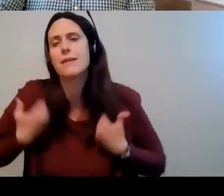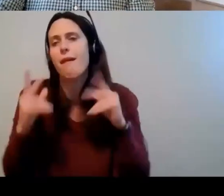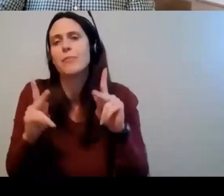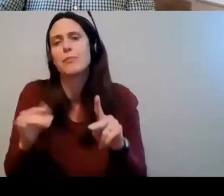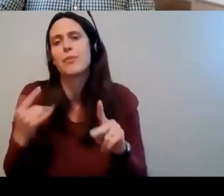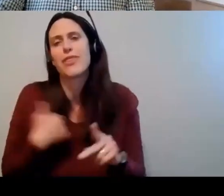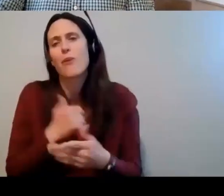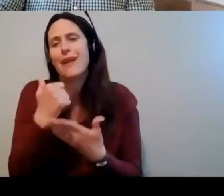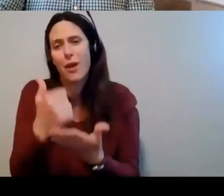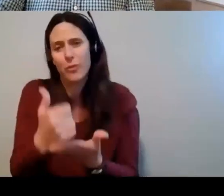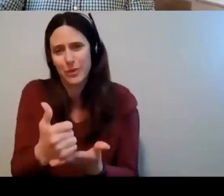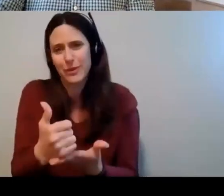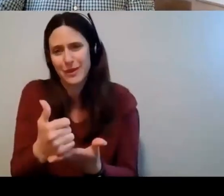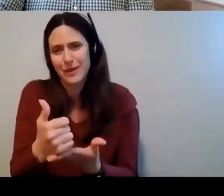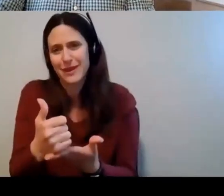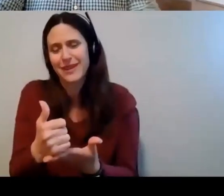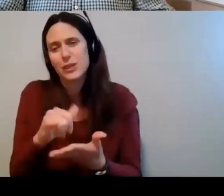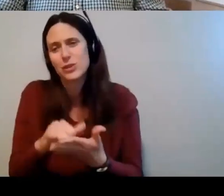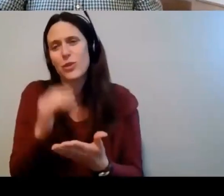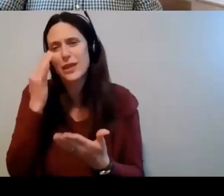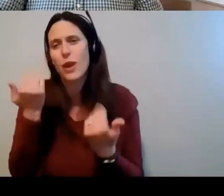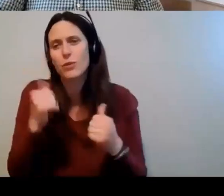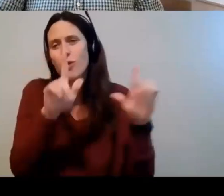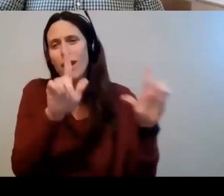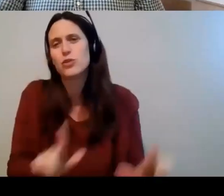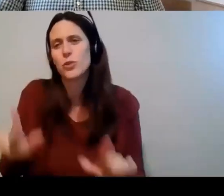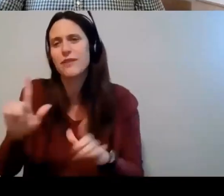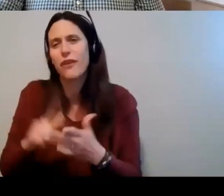which is why we're trying to reframe what we're doing with them.